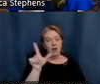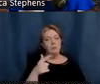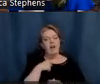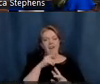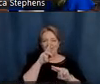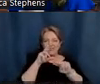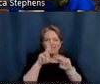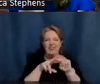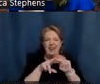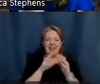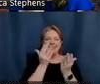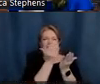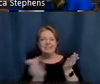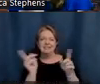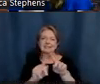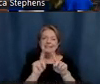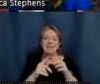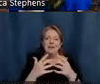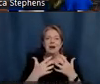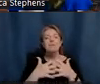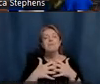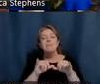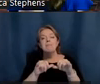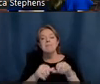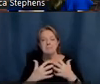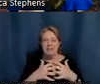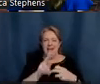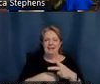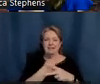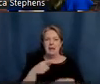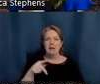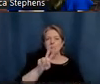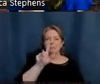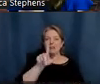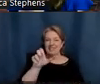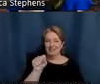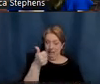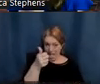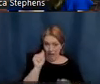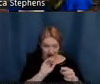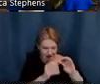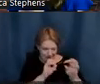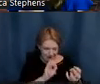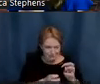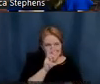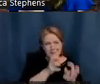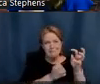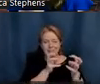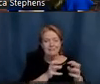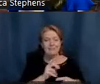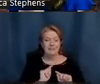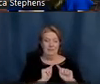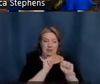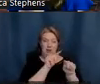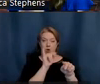collection of mechanical puzzles, some of which you can actually try out. A visit to the Art Museum is like